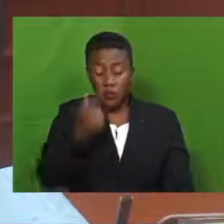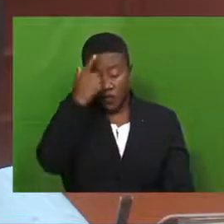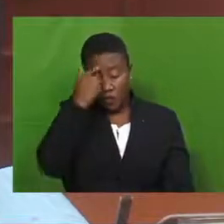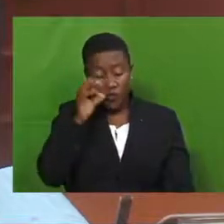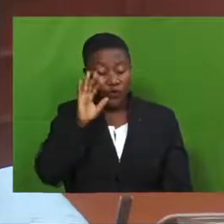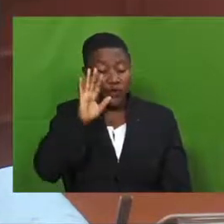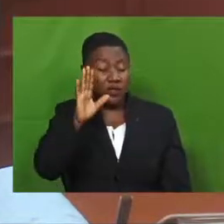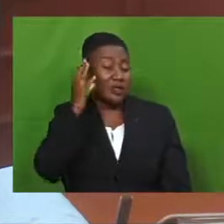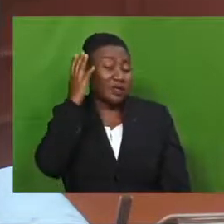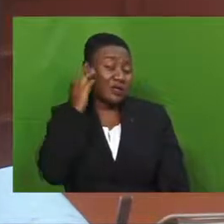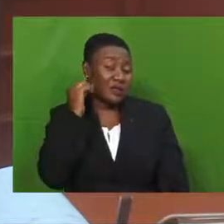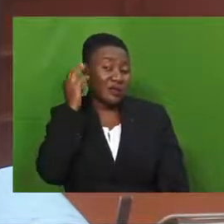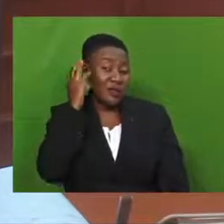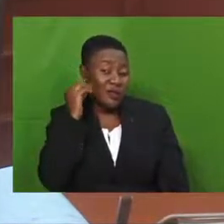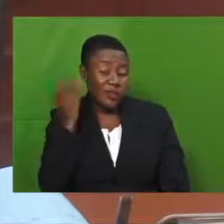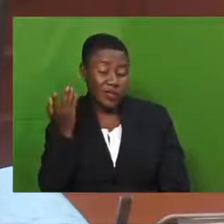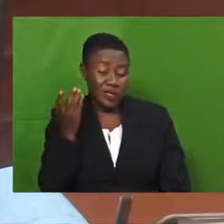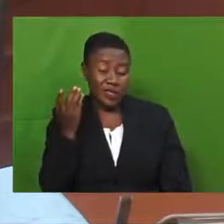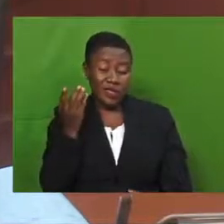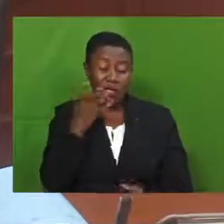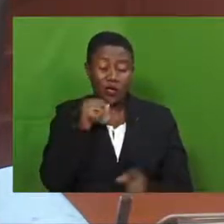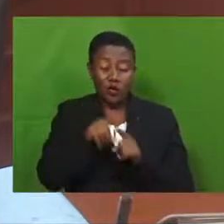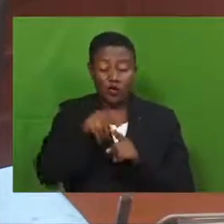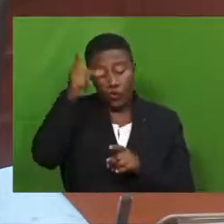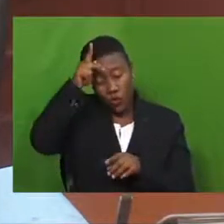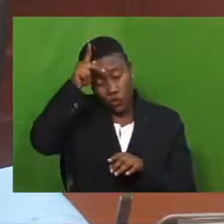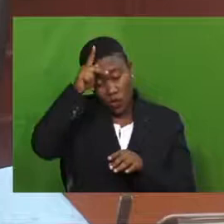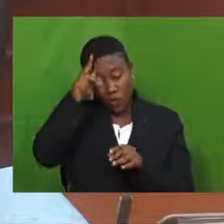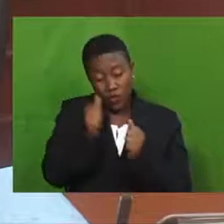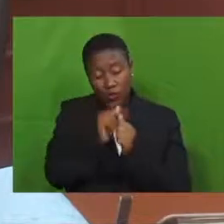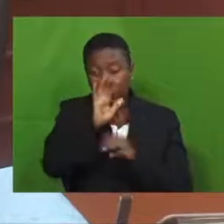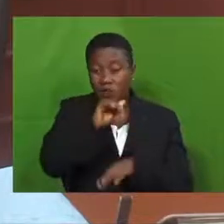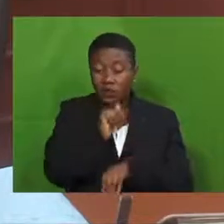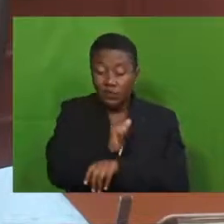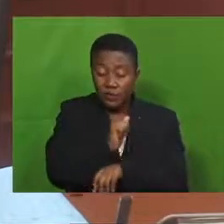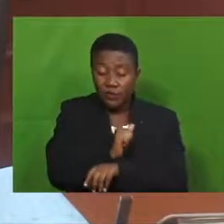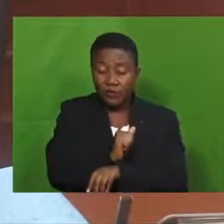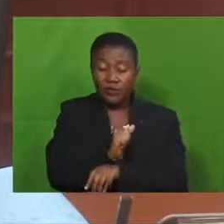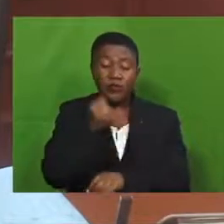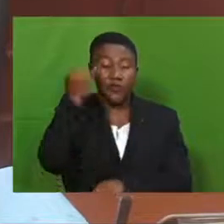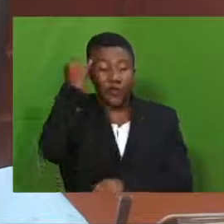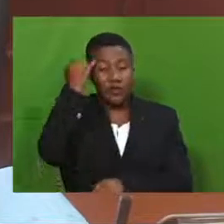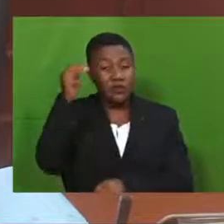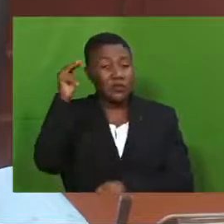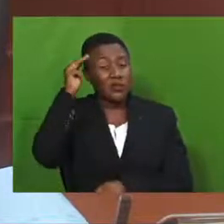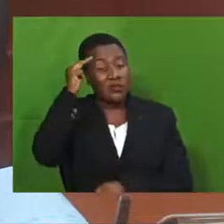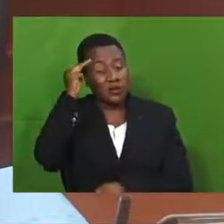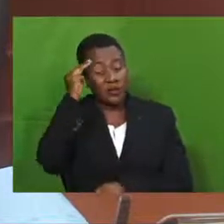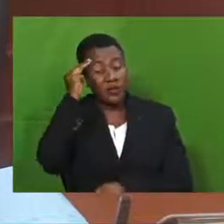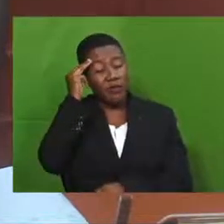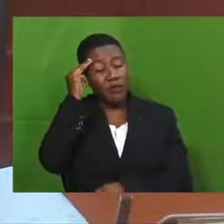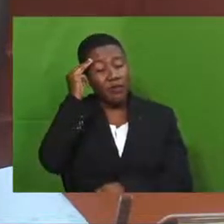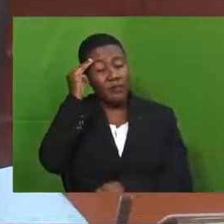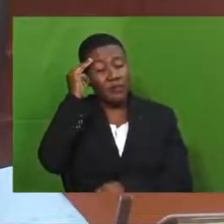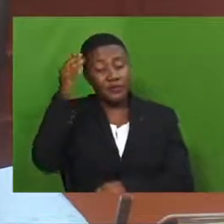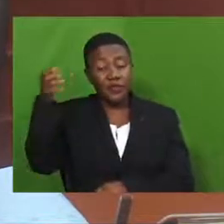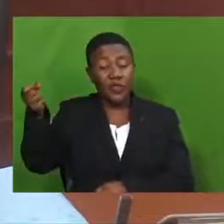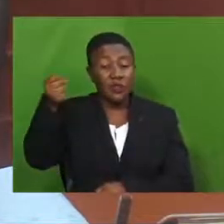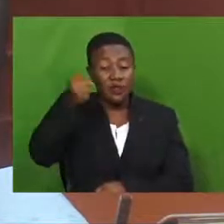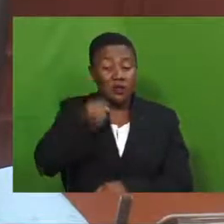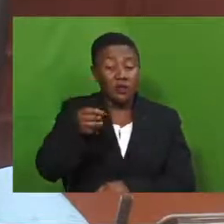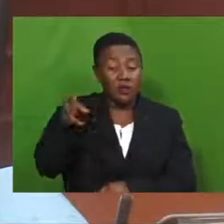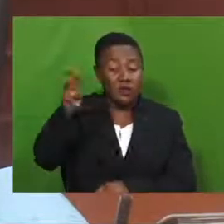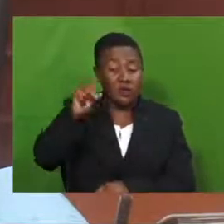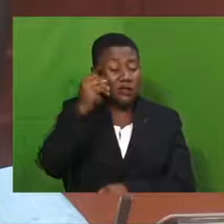with the Speaker and his wealth of knowledge, His Excellency John Dramani Mahama appointed him senior